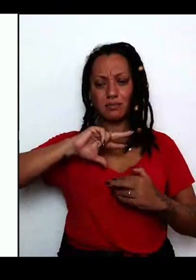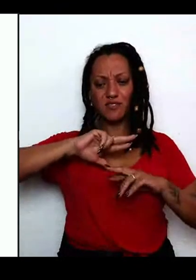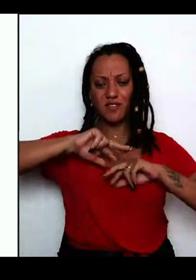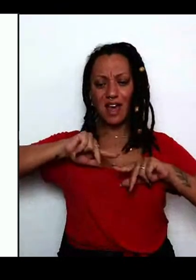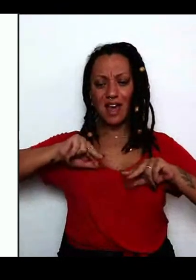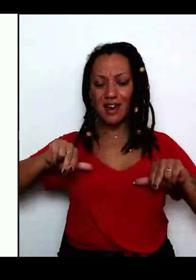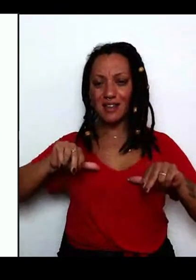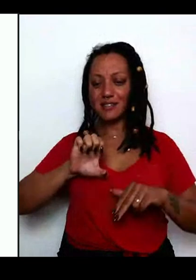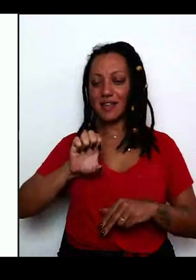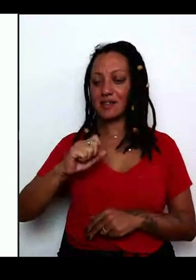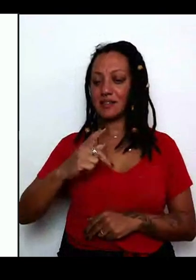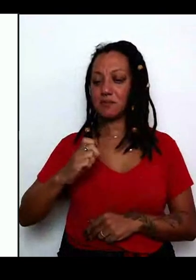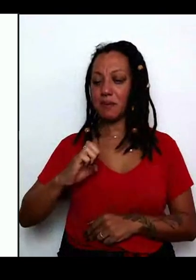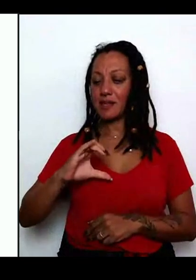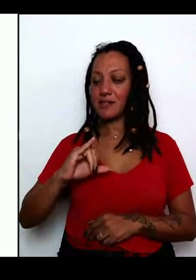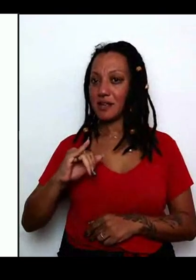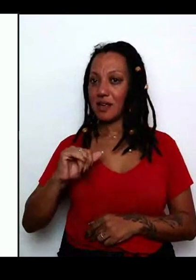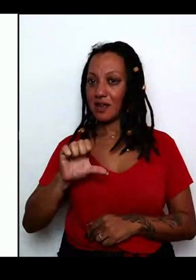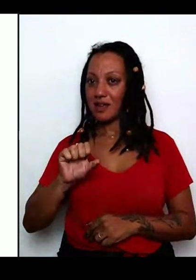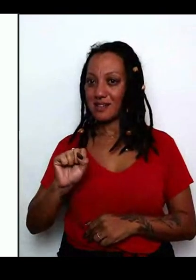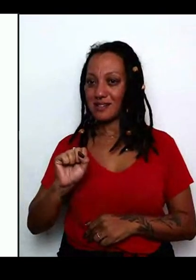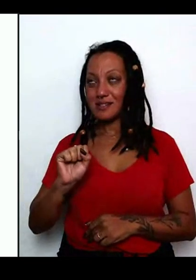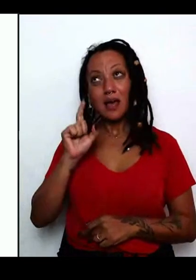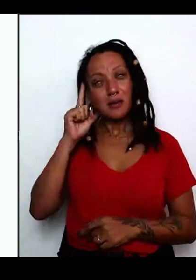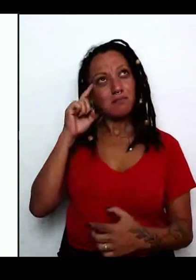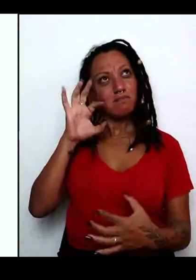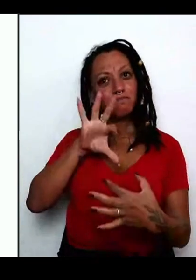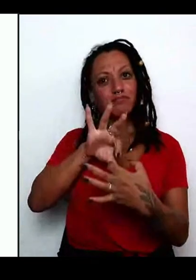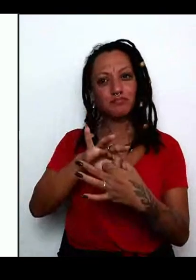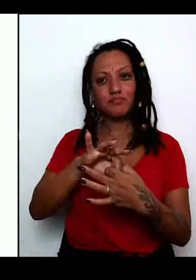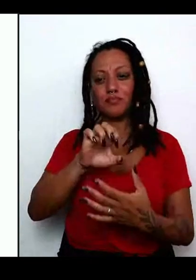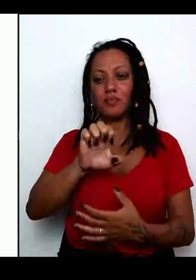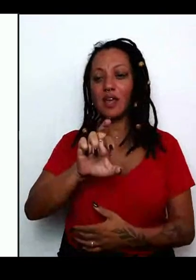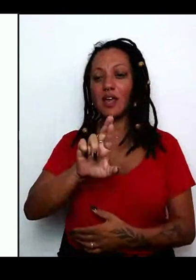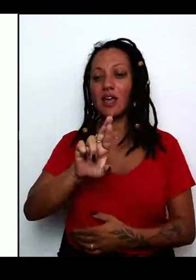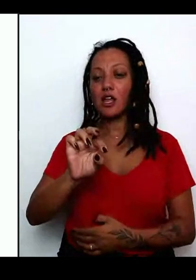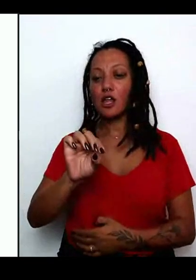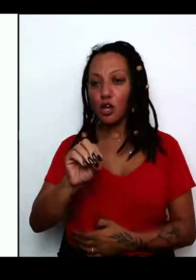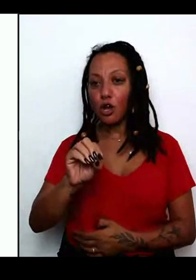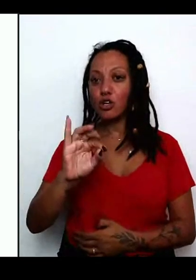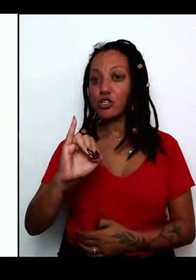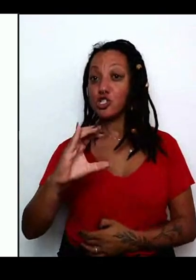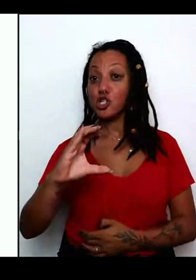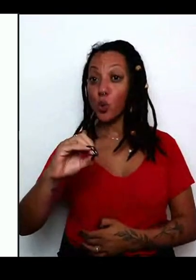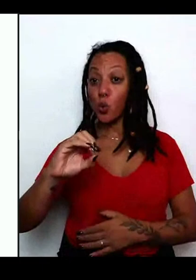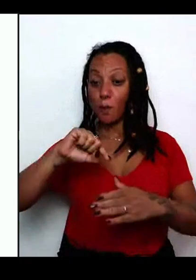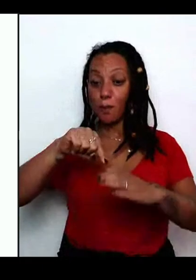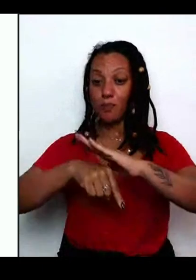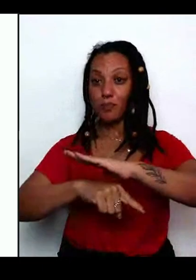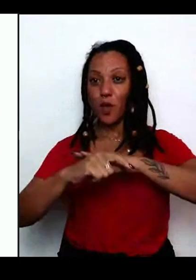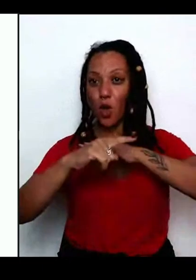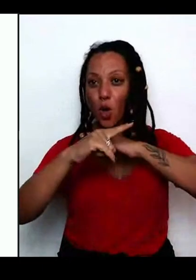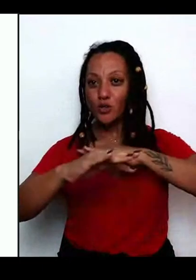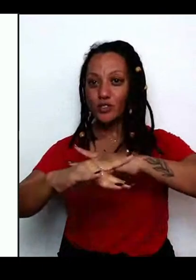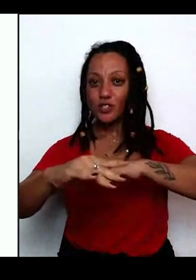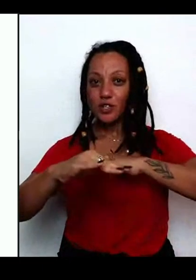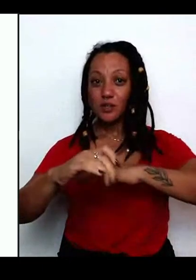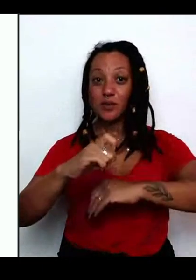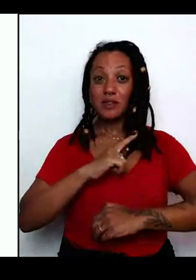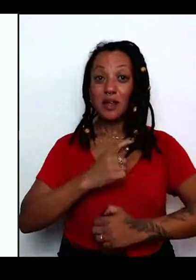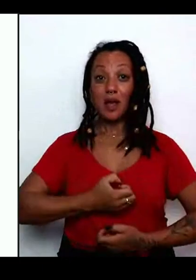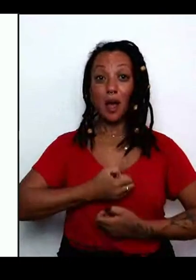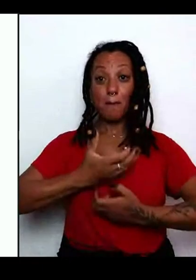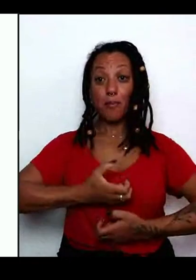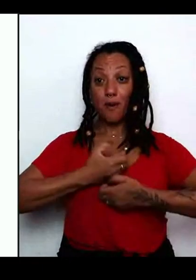from 1986. Carson in writing about a fragment of a poem by the poet safo identifies desire